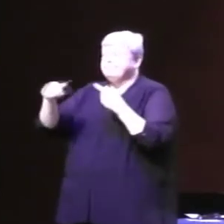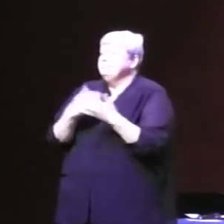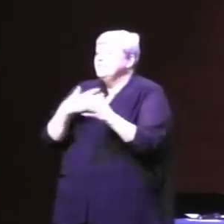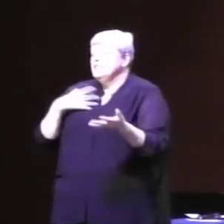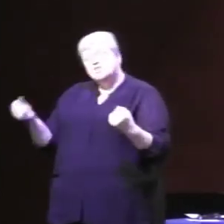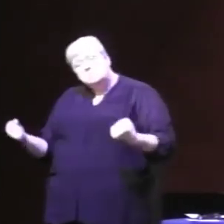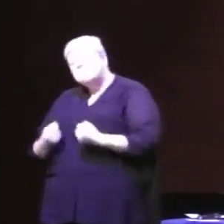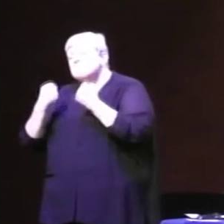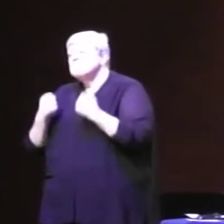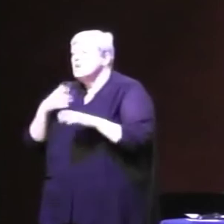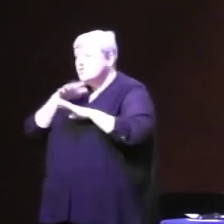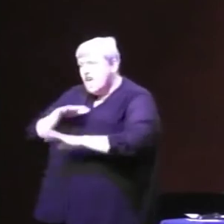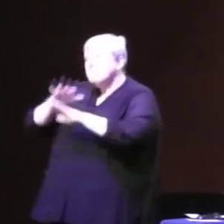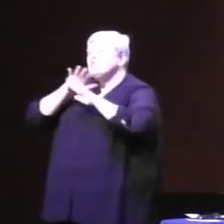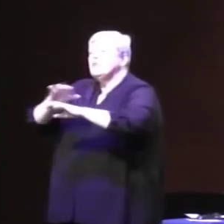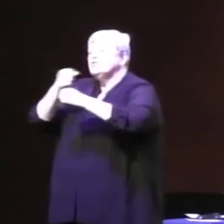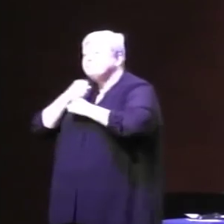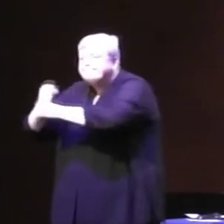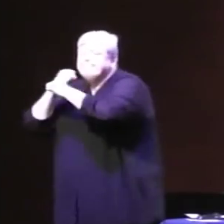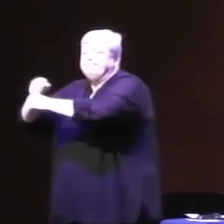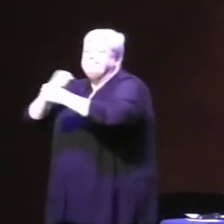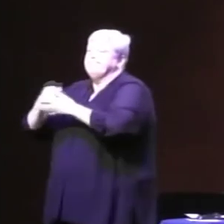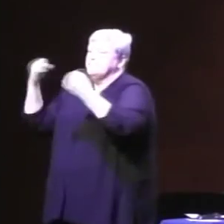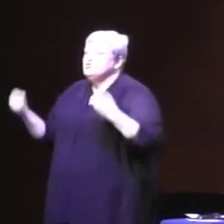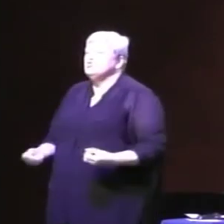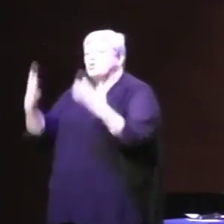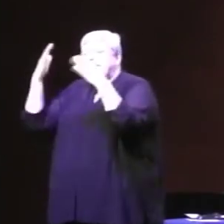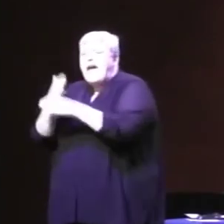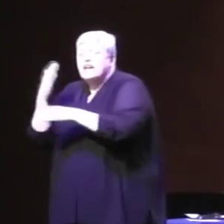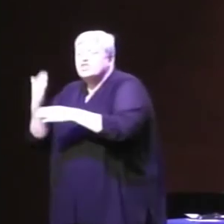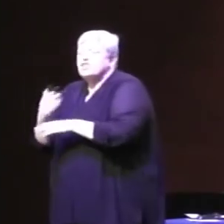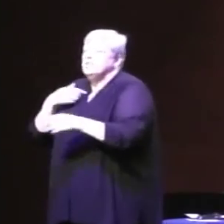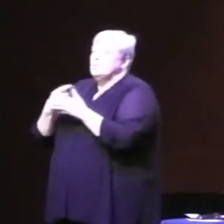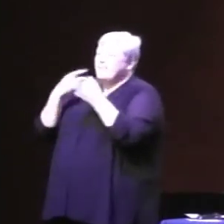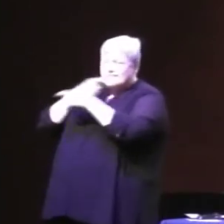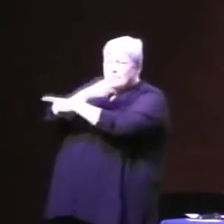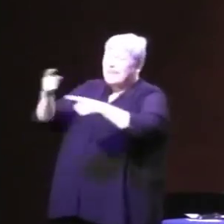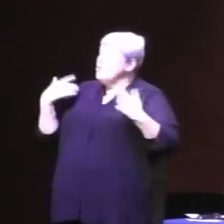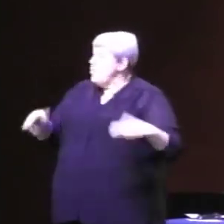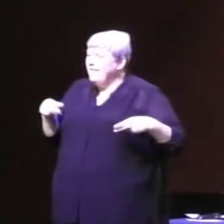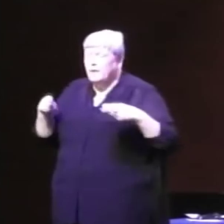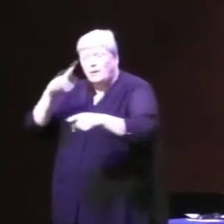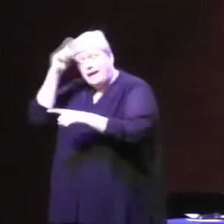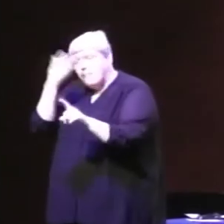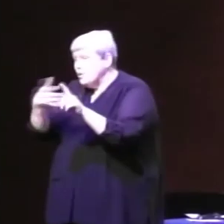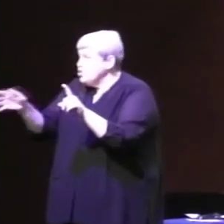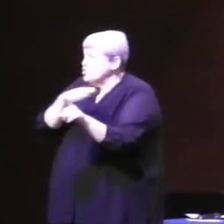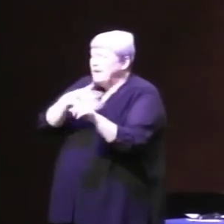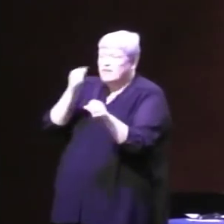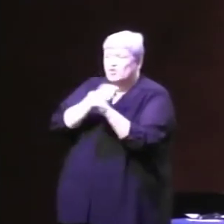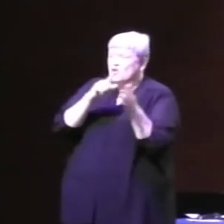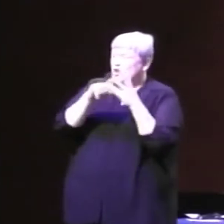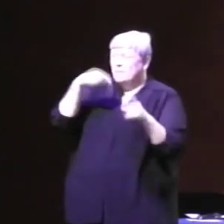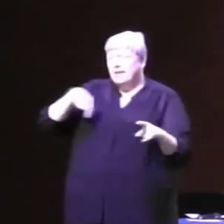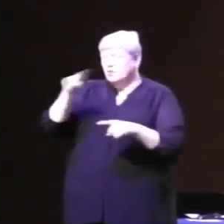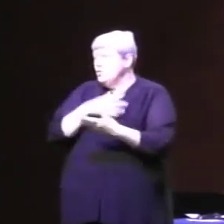mass coordinated demonstrations, mass coordinated strike action with common demands. This is the only way we're going to persuade Osborne and his cronies to